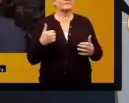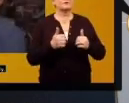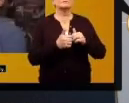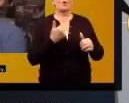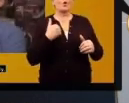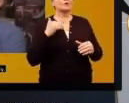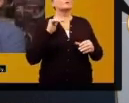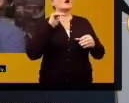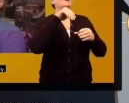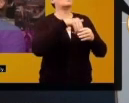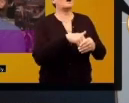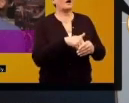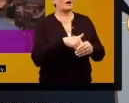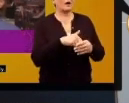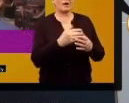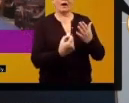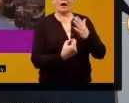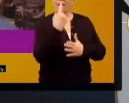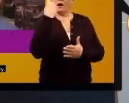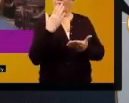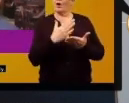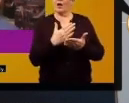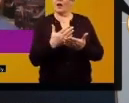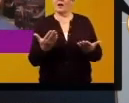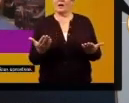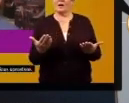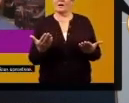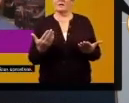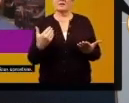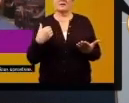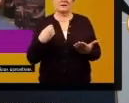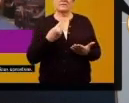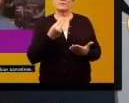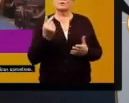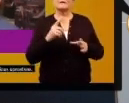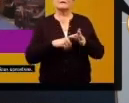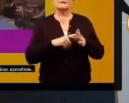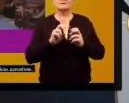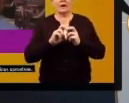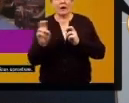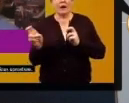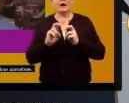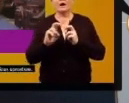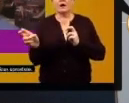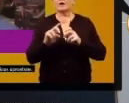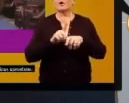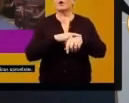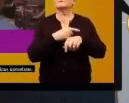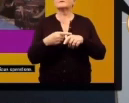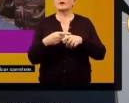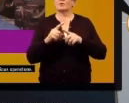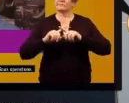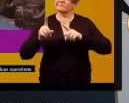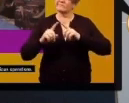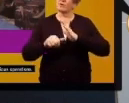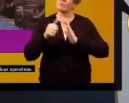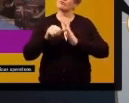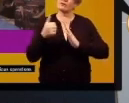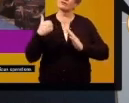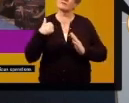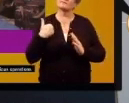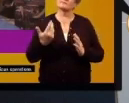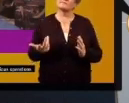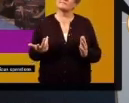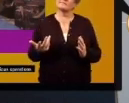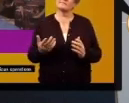I almost got into sport by accident, actually. I'd had a couple of years in and out of hospital